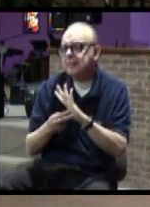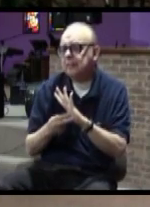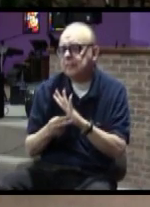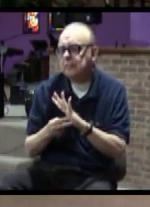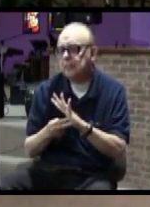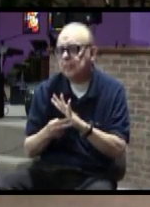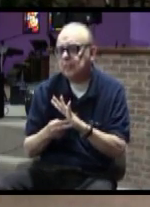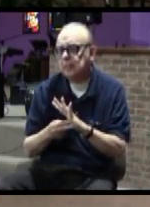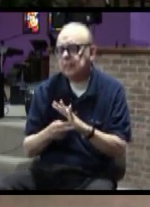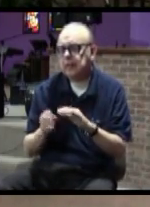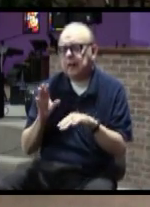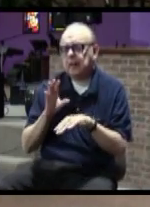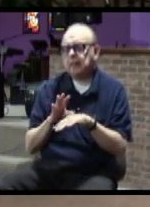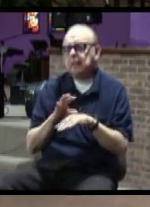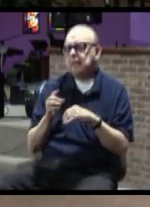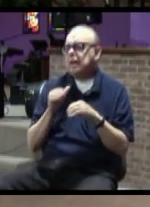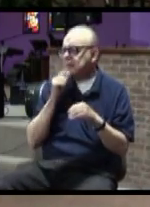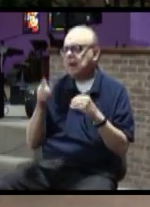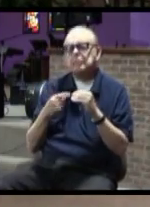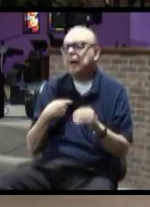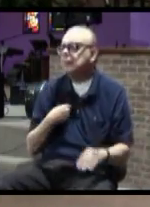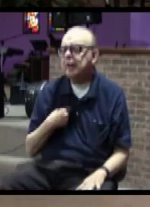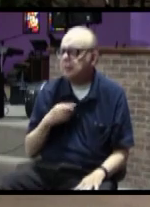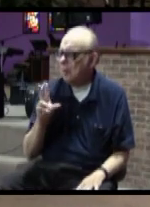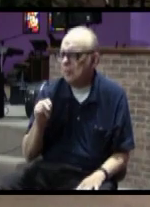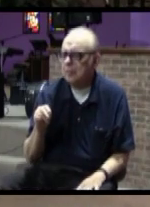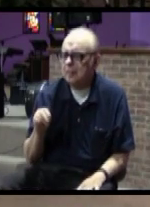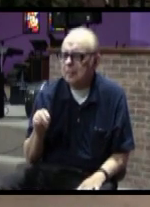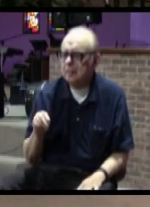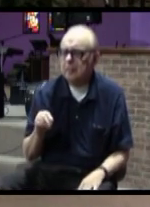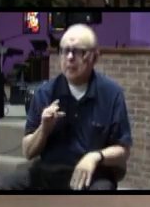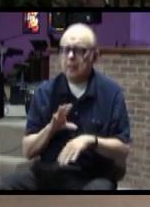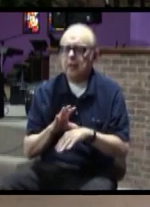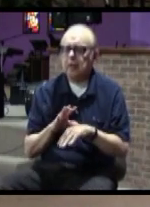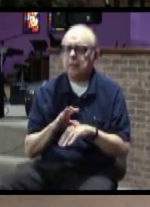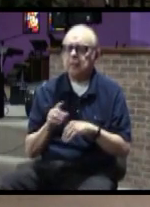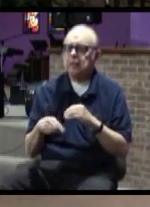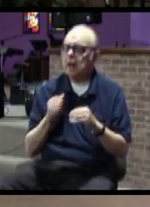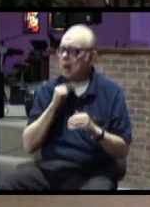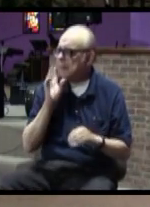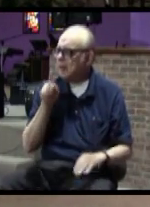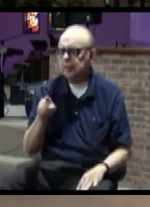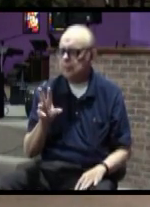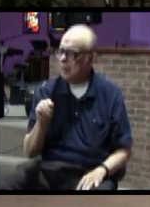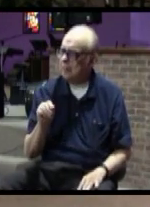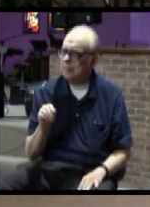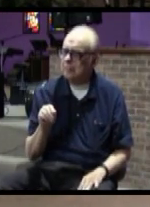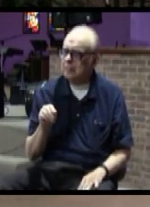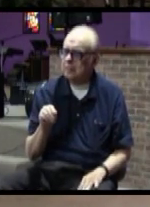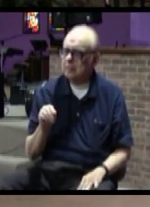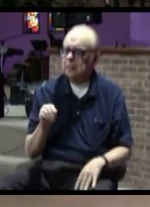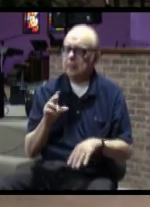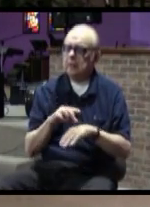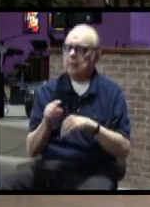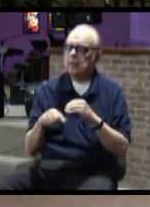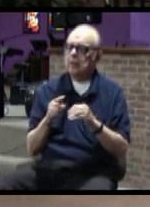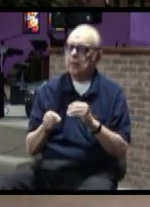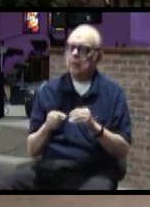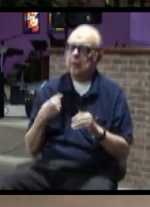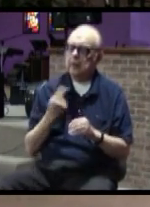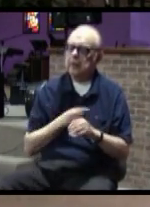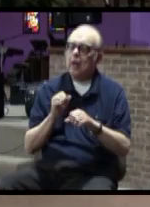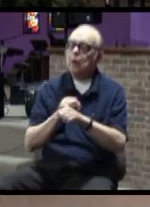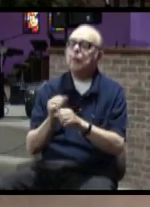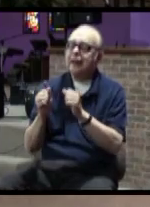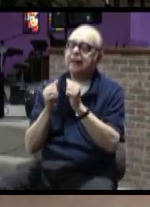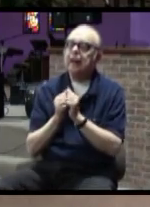the church is about. The church isn't about me. The church isn't about you.